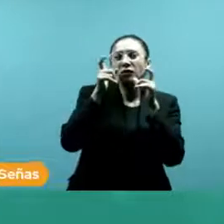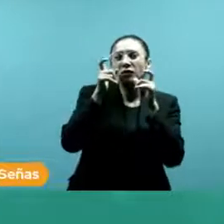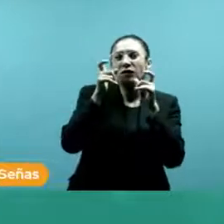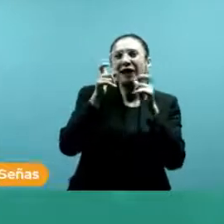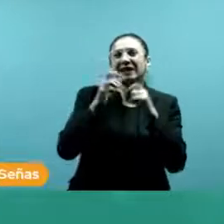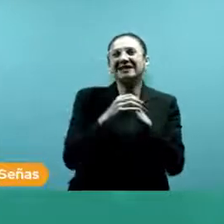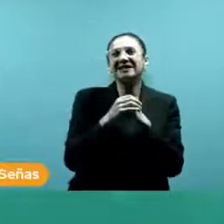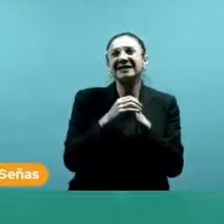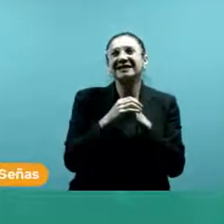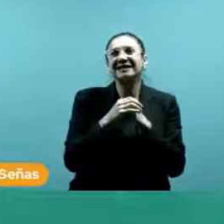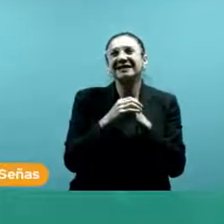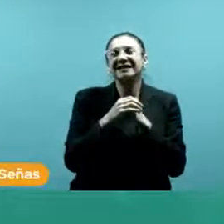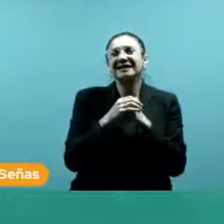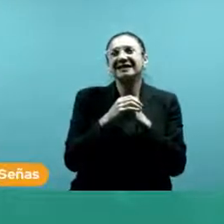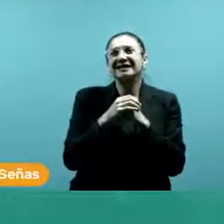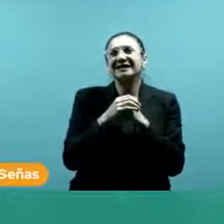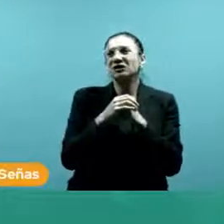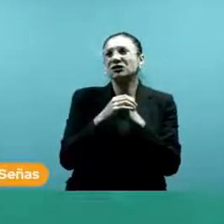Hitler.